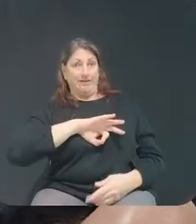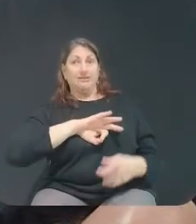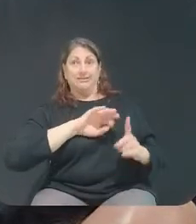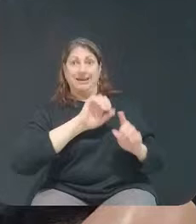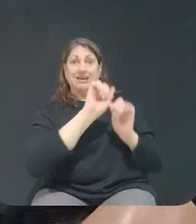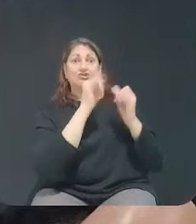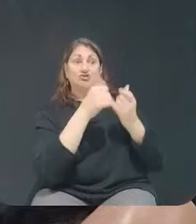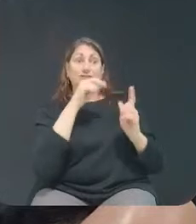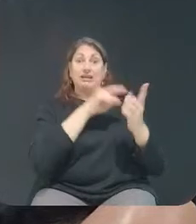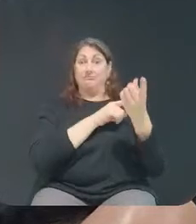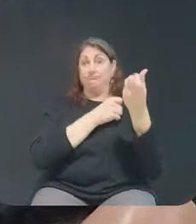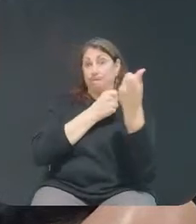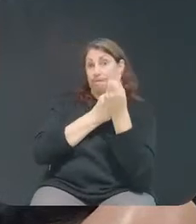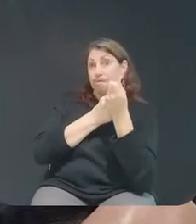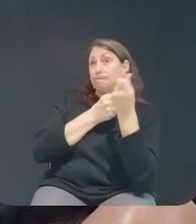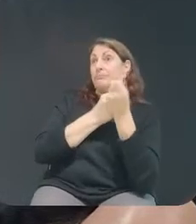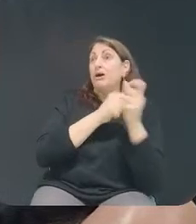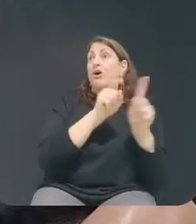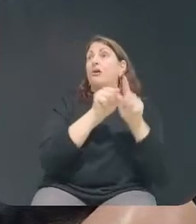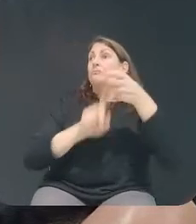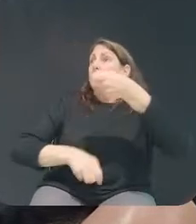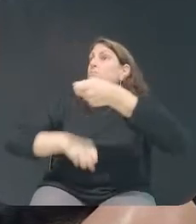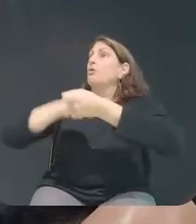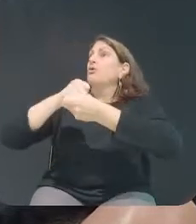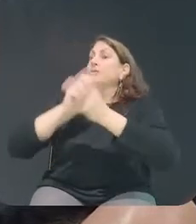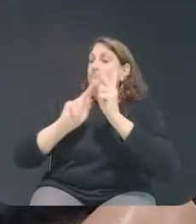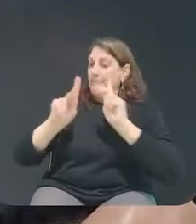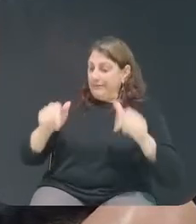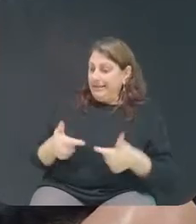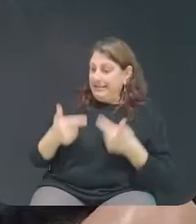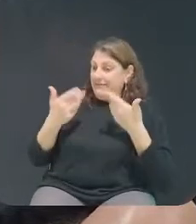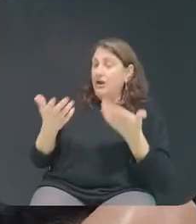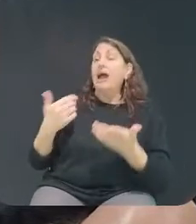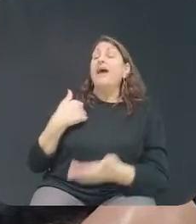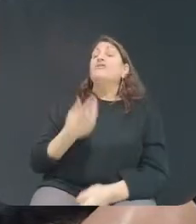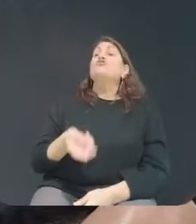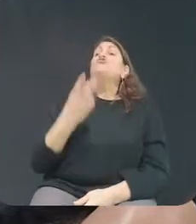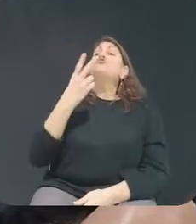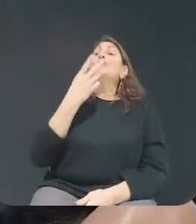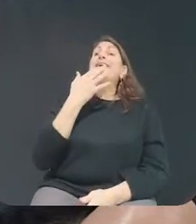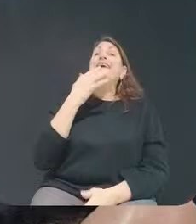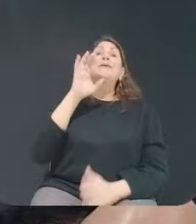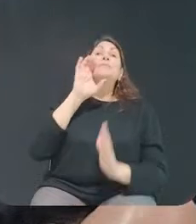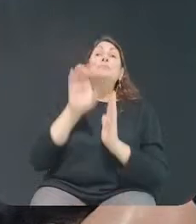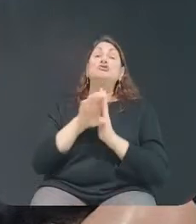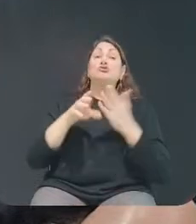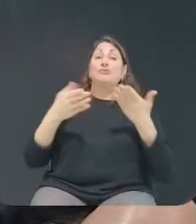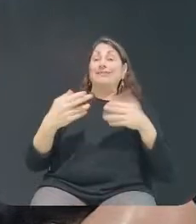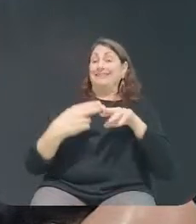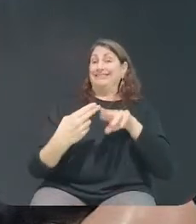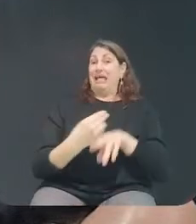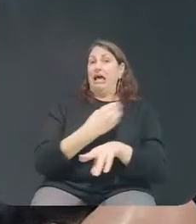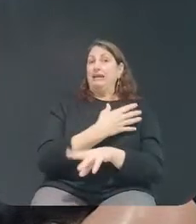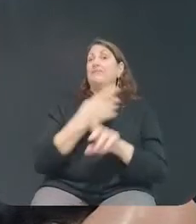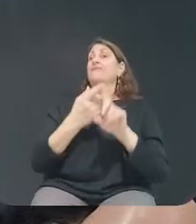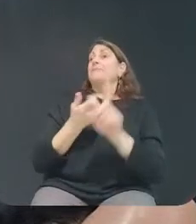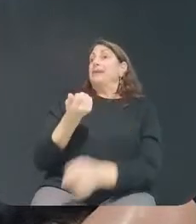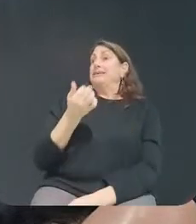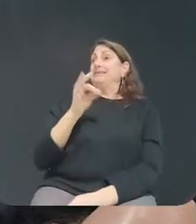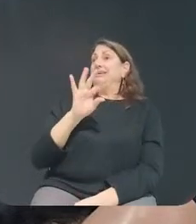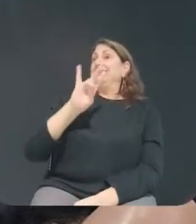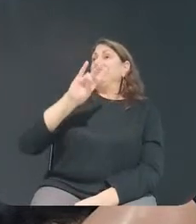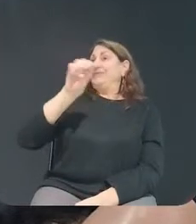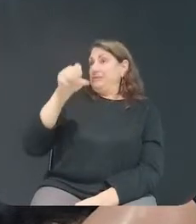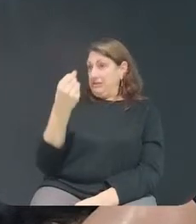and supported the district's residents. The two color photos on the slide date from the 1970s. The